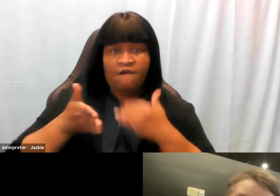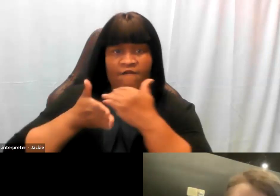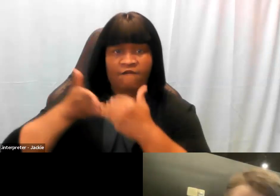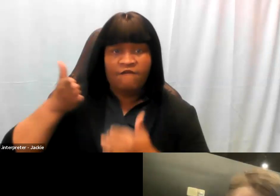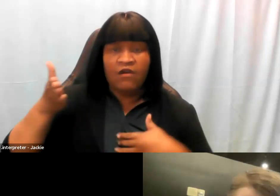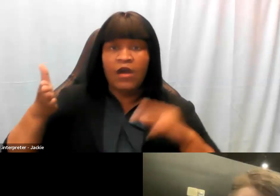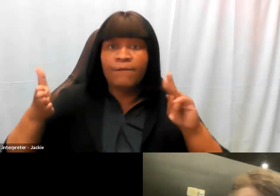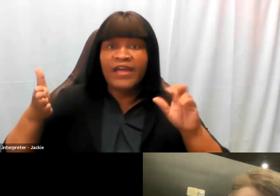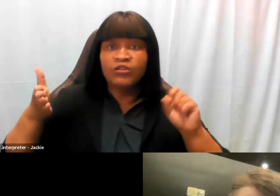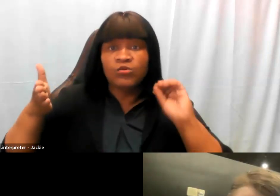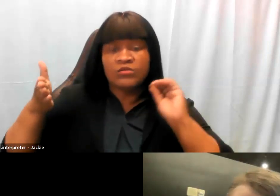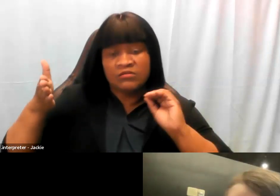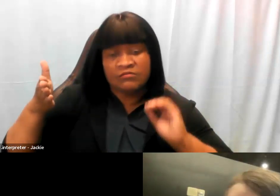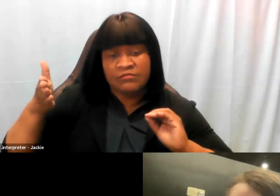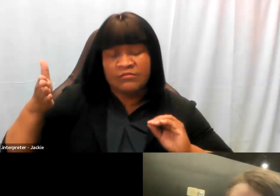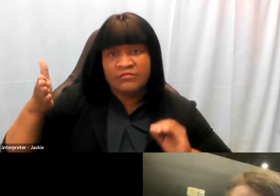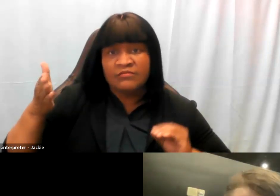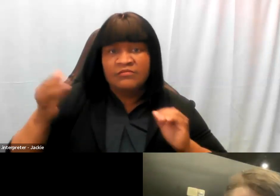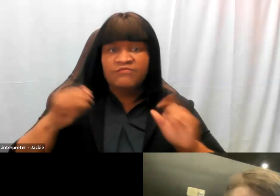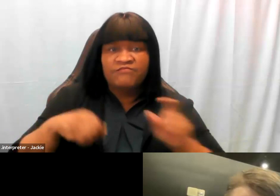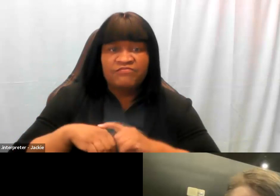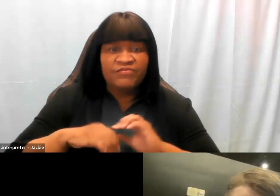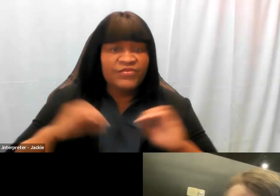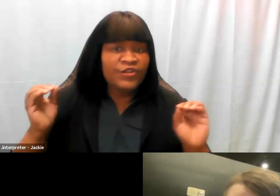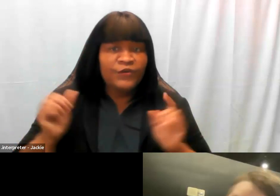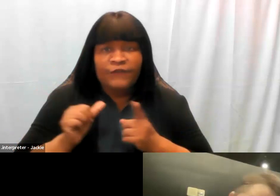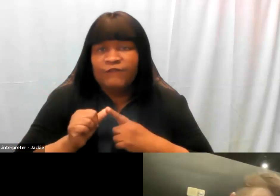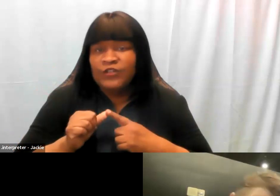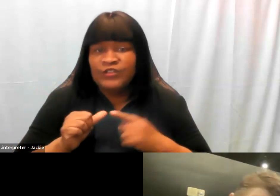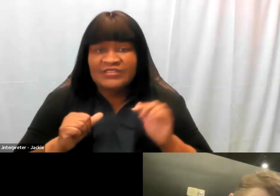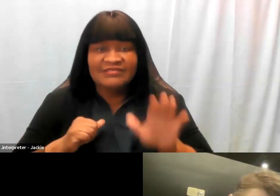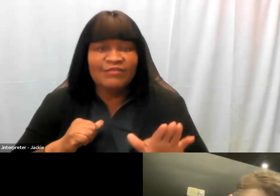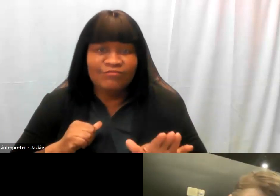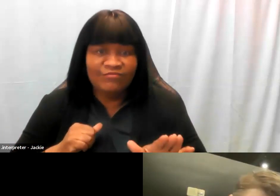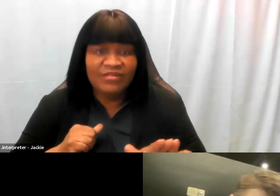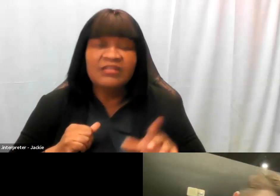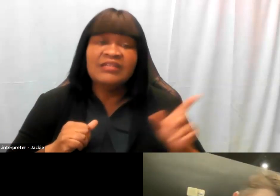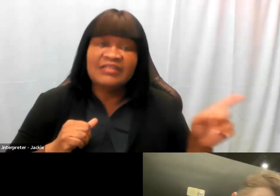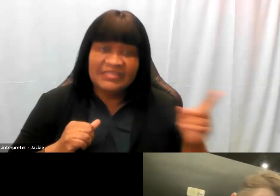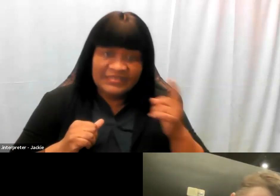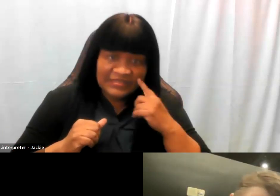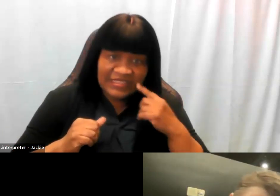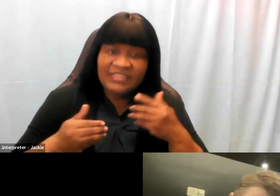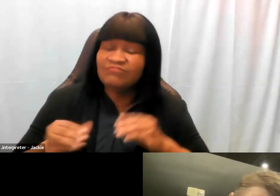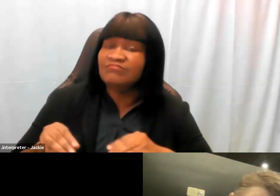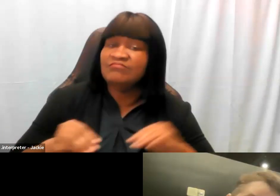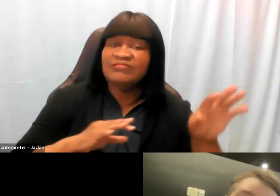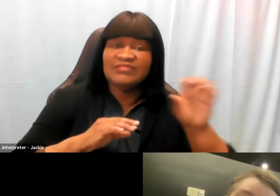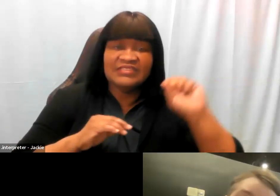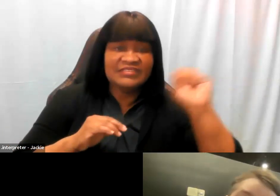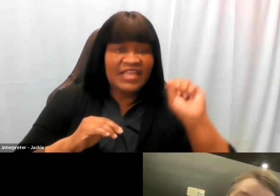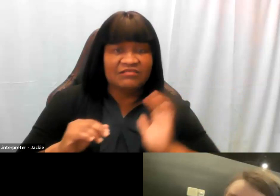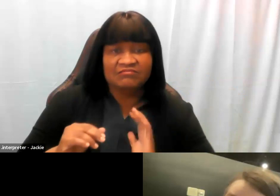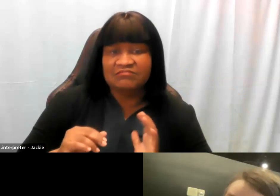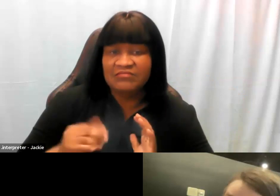notes that I took during the time, but no first steps. He said it was okay to go out to Seattle. He said his main priority was